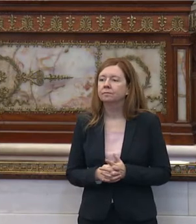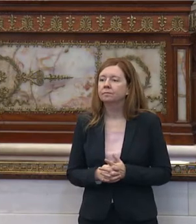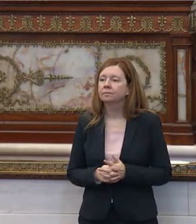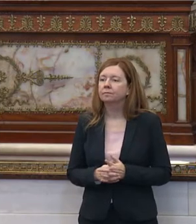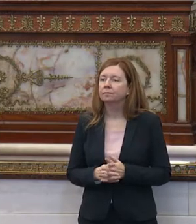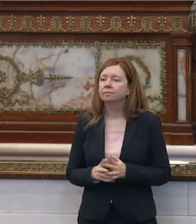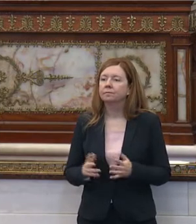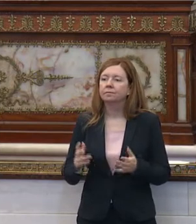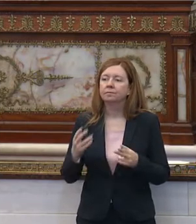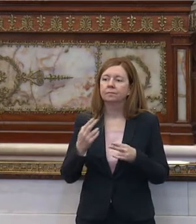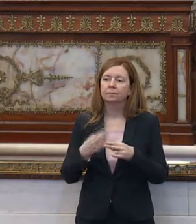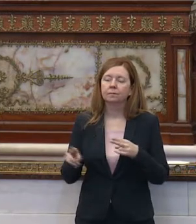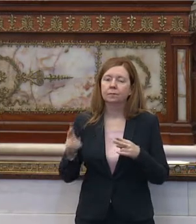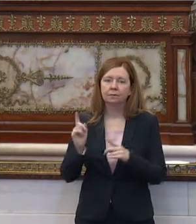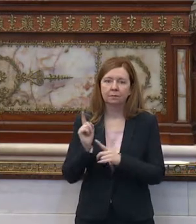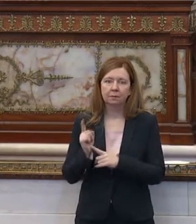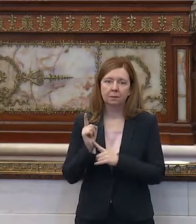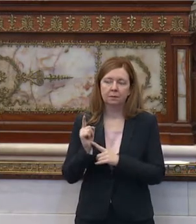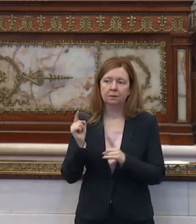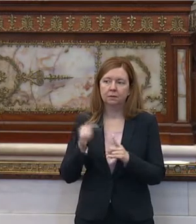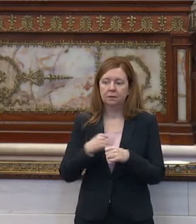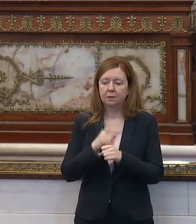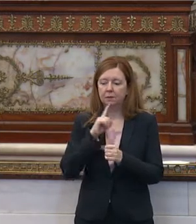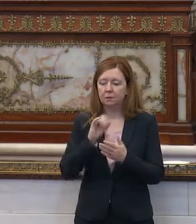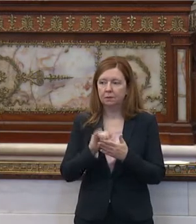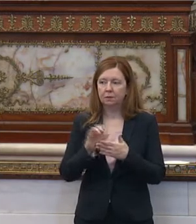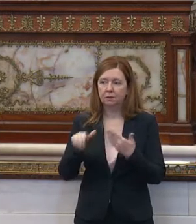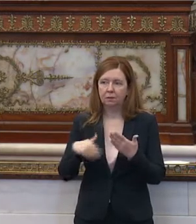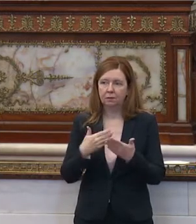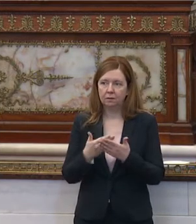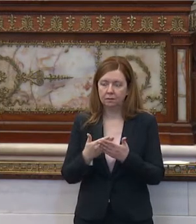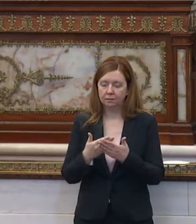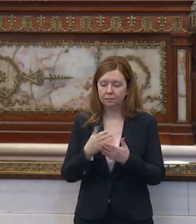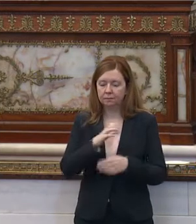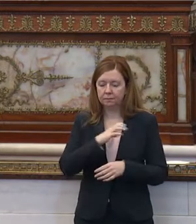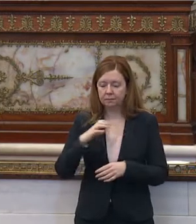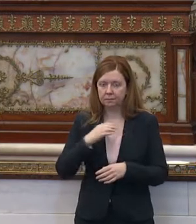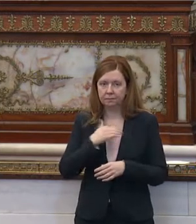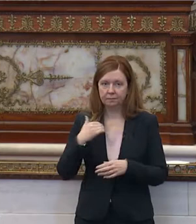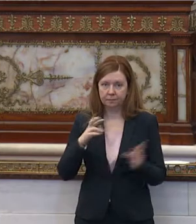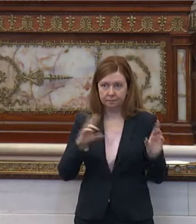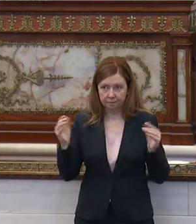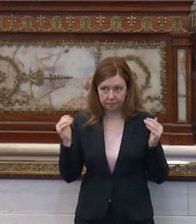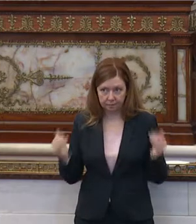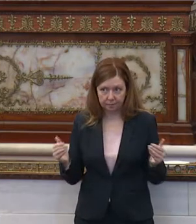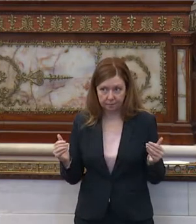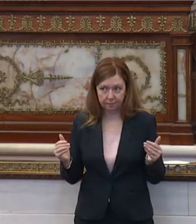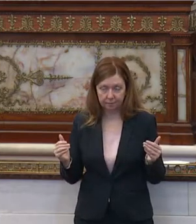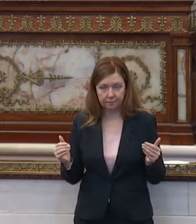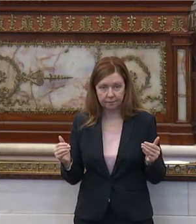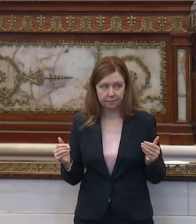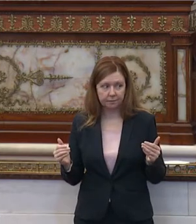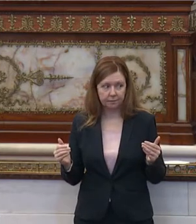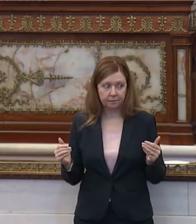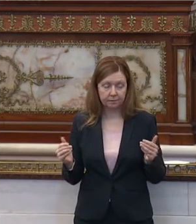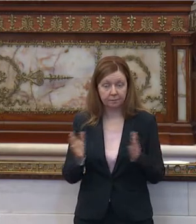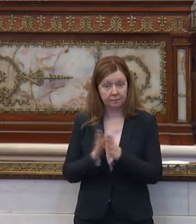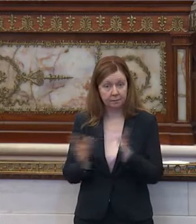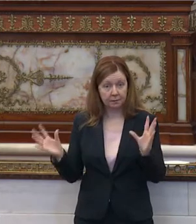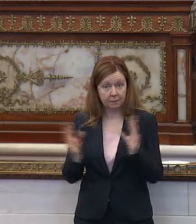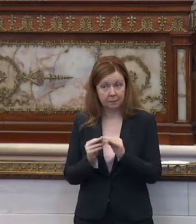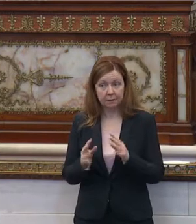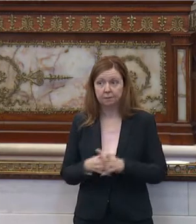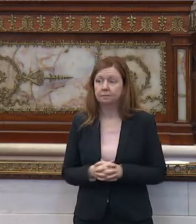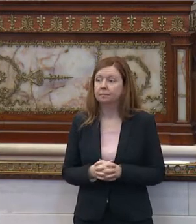And we'll take a brief moment to make sure that all committee members are ready to go into the public meeting.